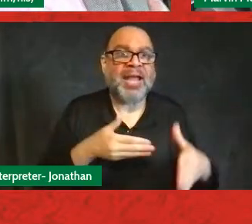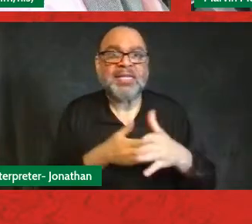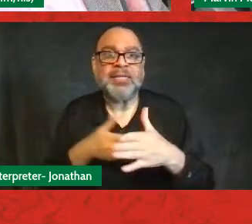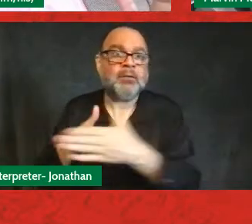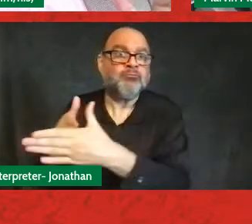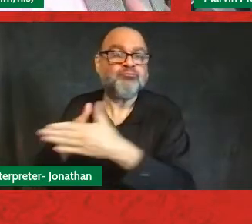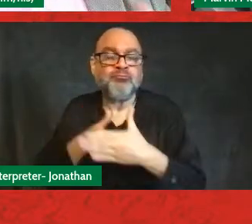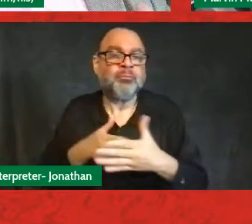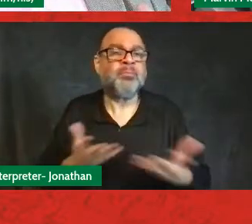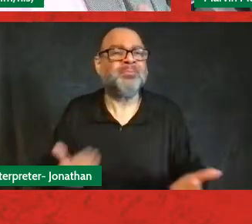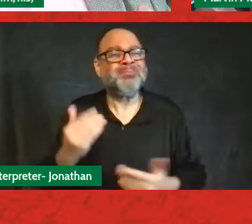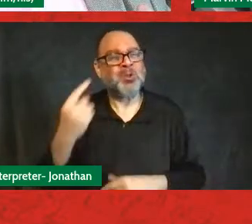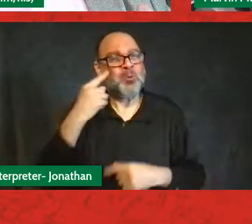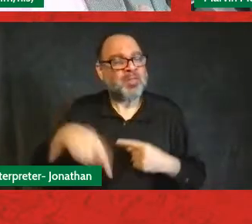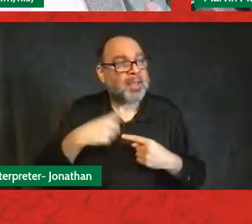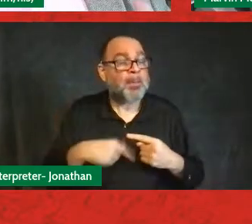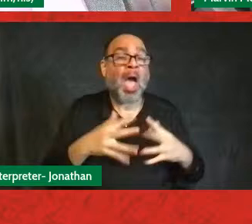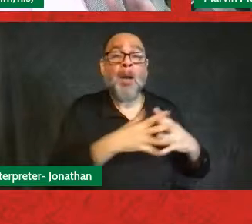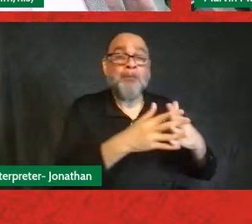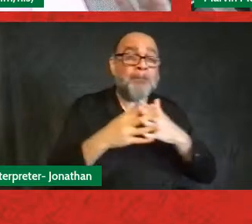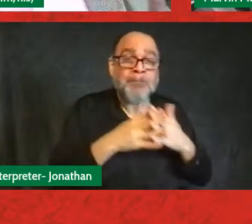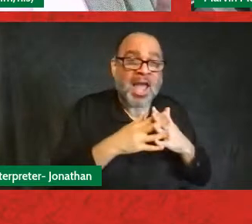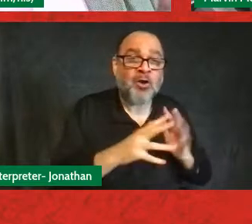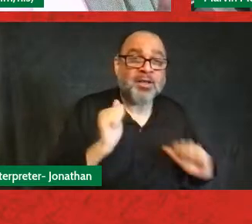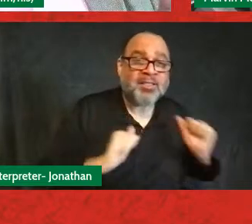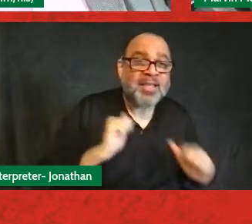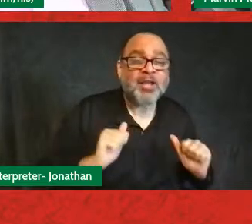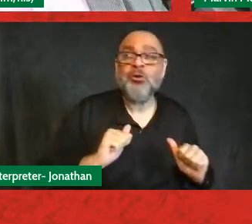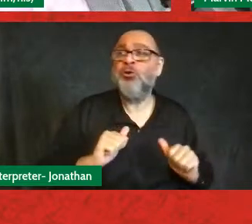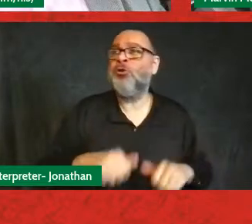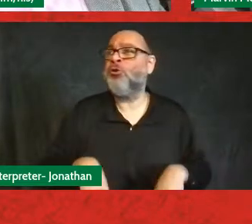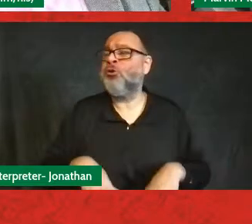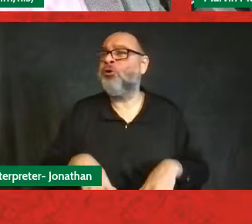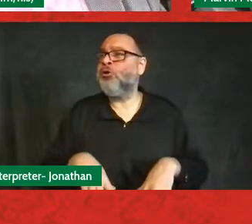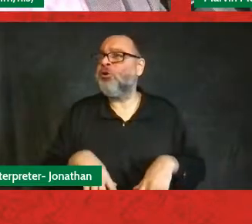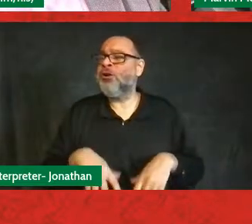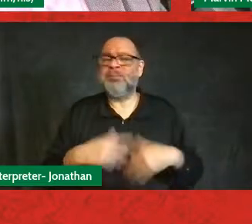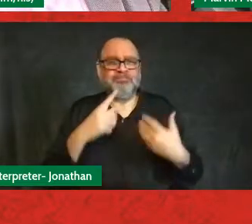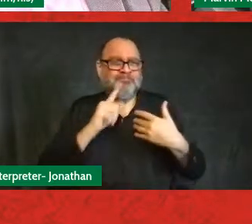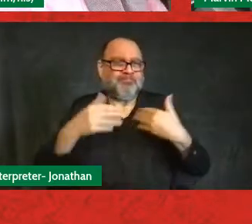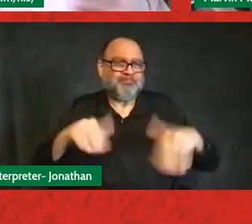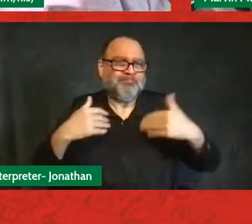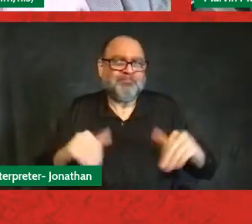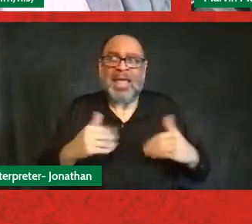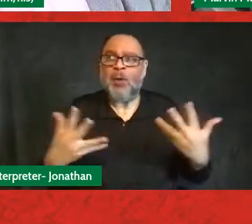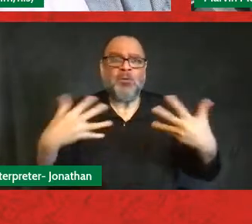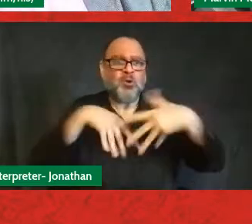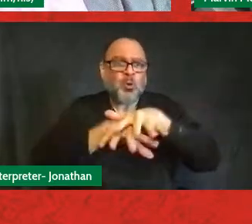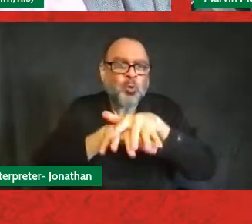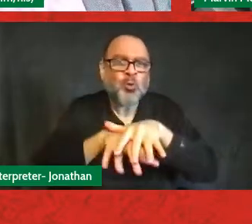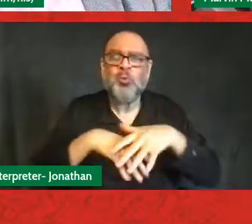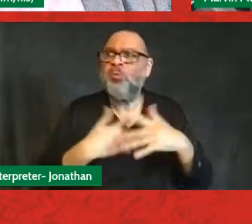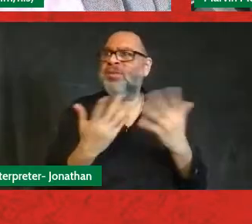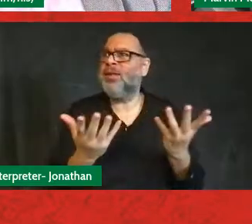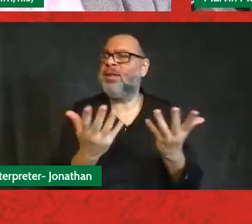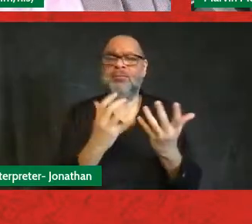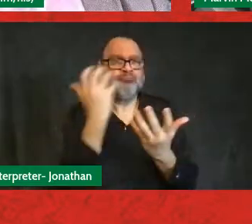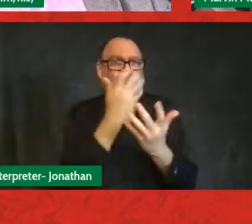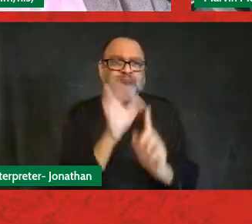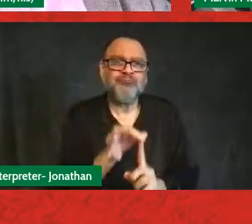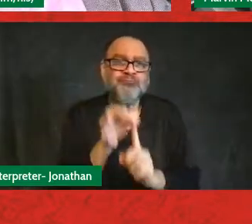theater, an American theater, a theater against the odds, which is what you find in the best theater in the